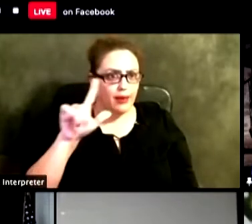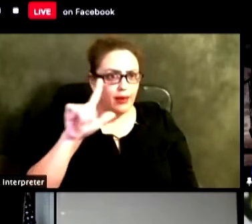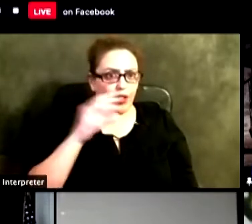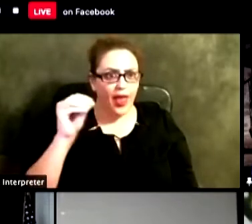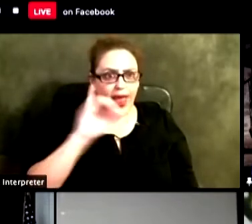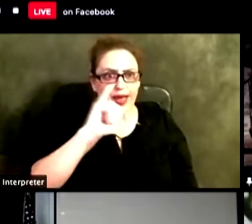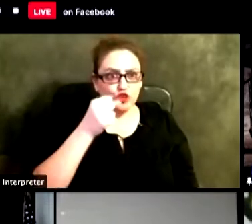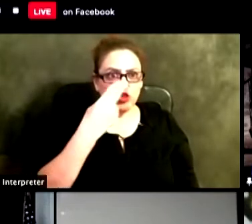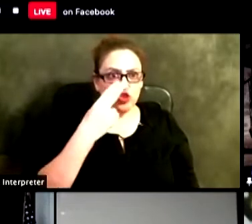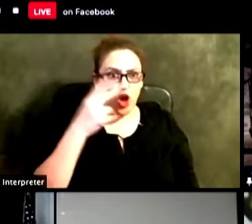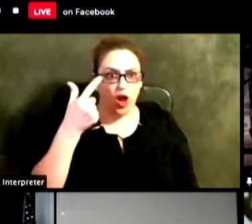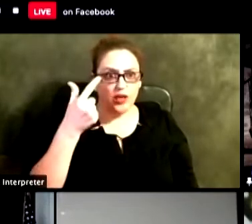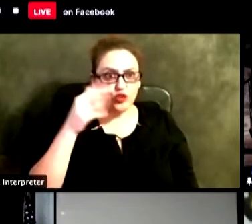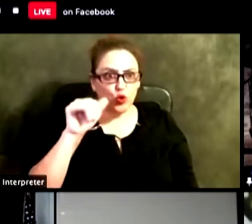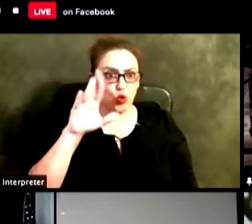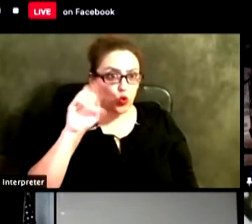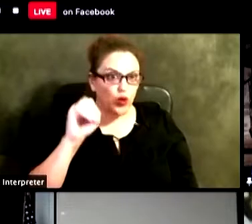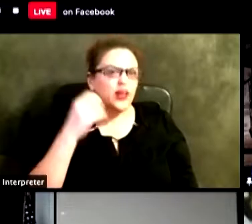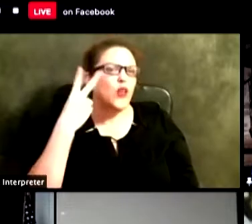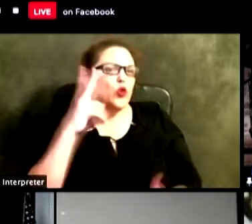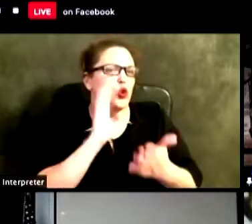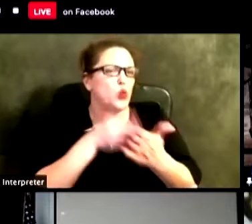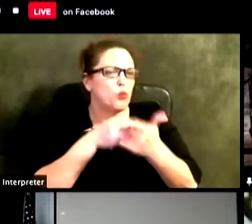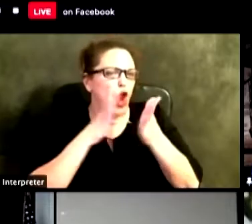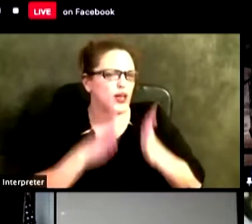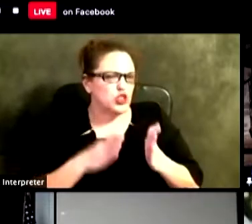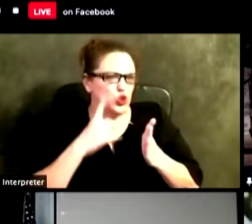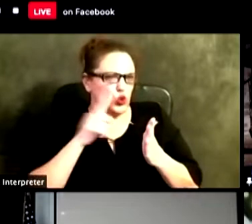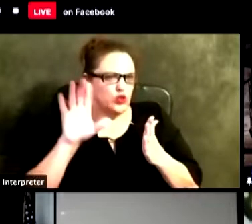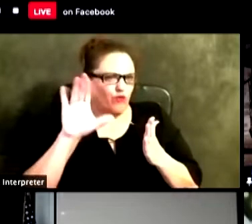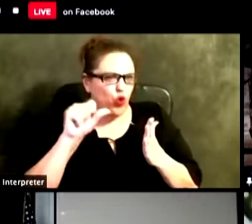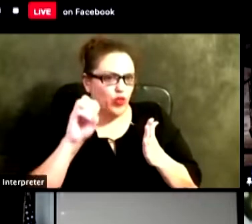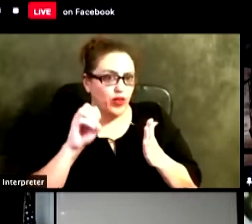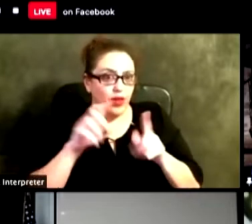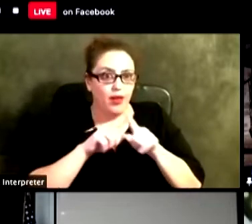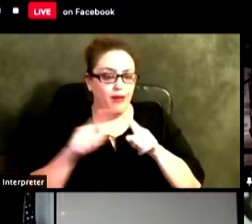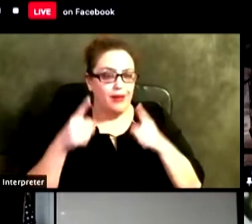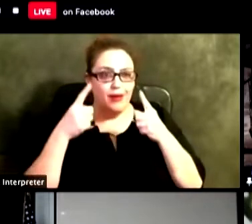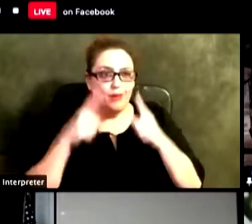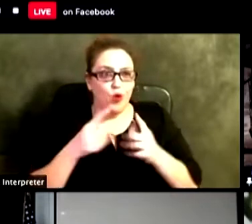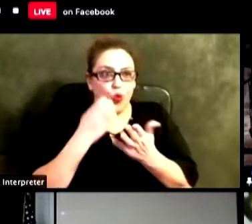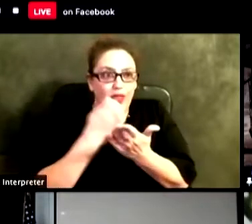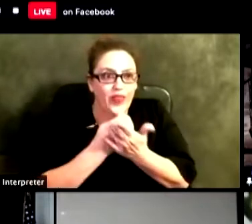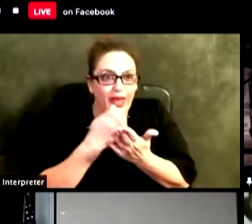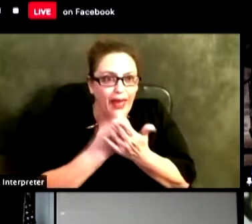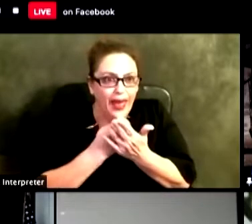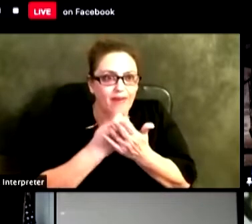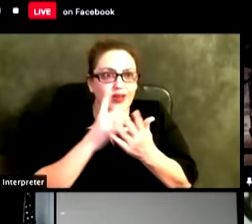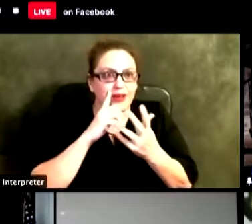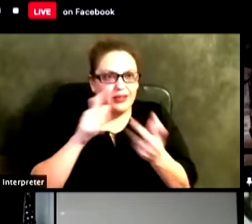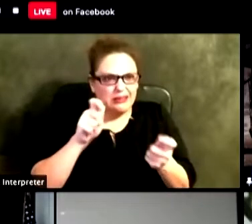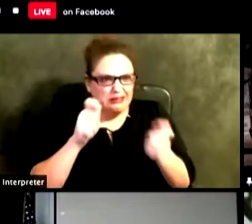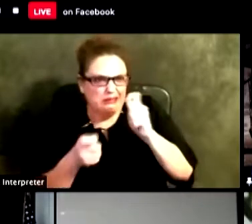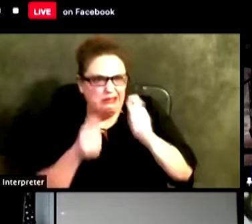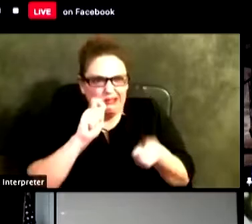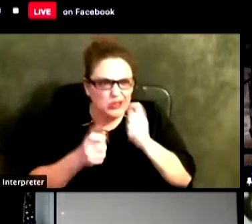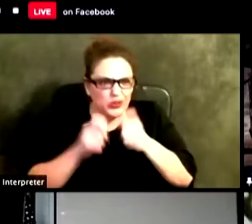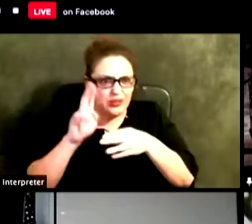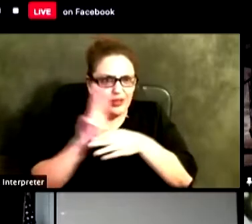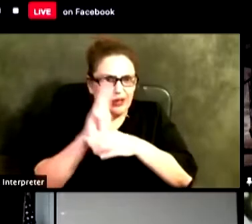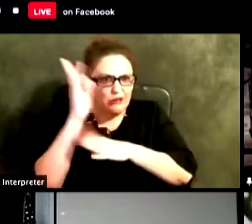But, you know, by the time the evidence is twisted and used by the defense and made, and